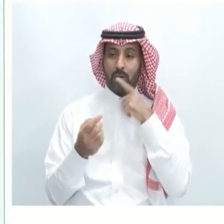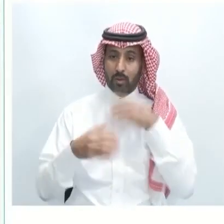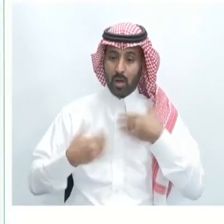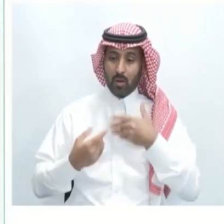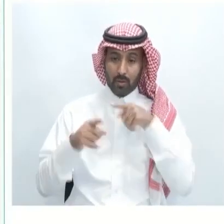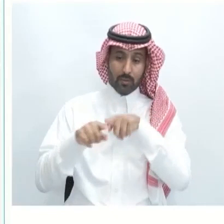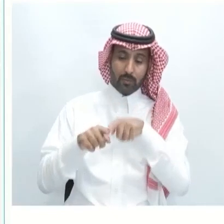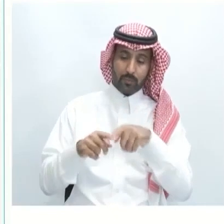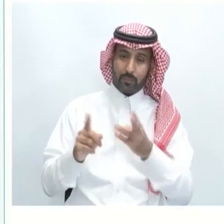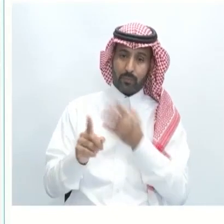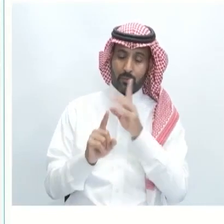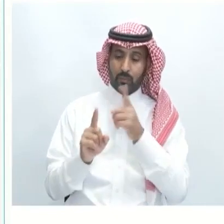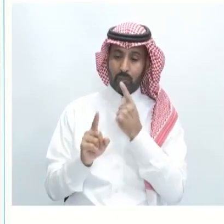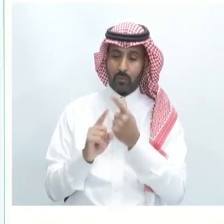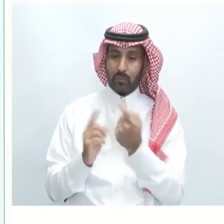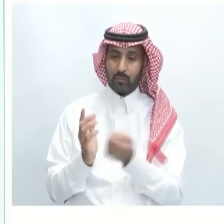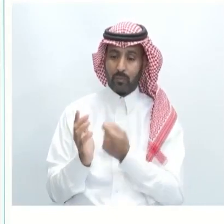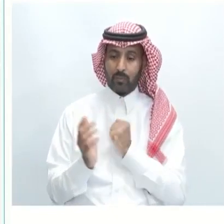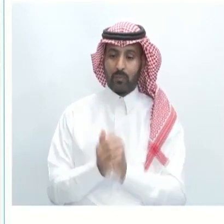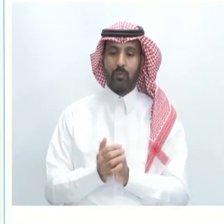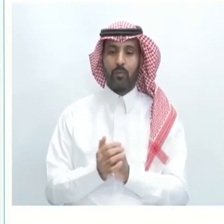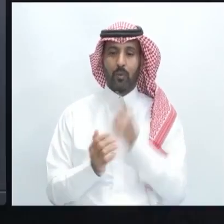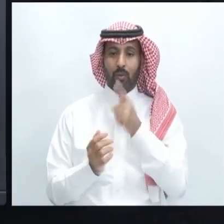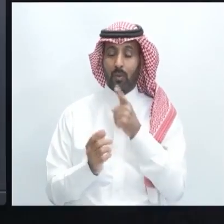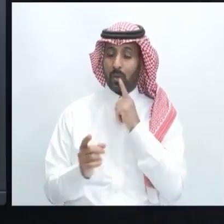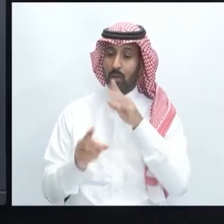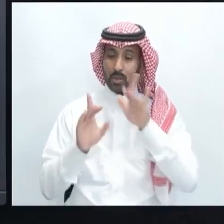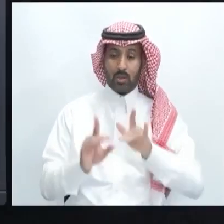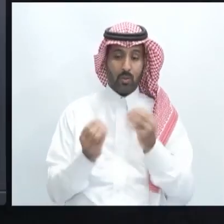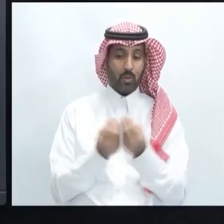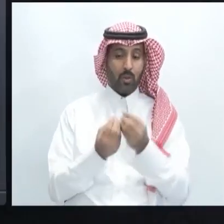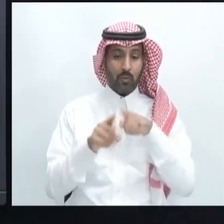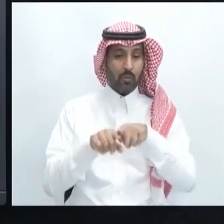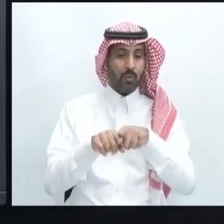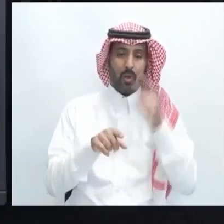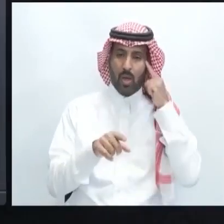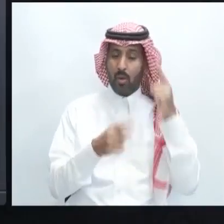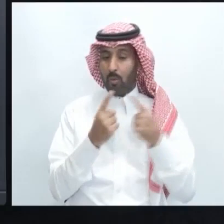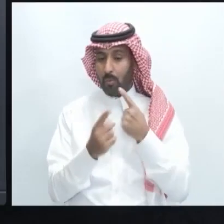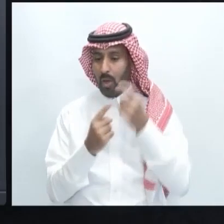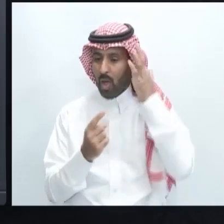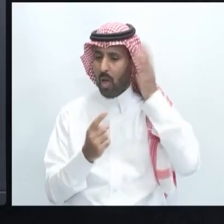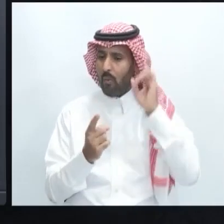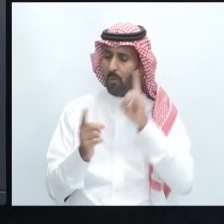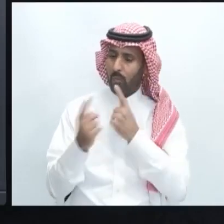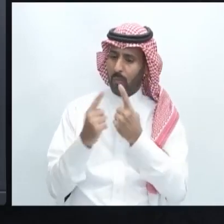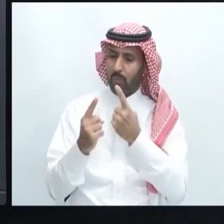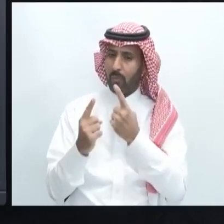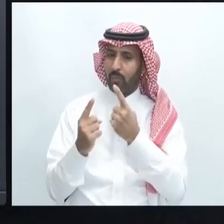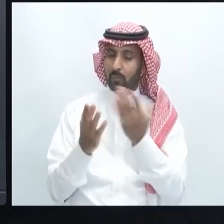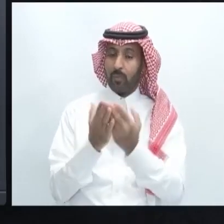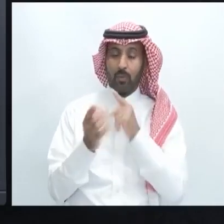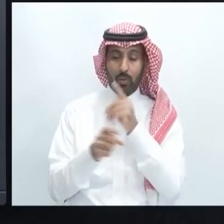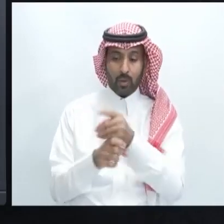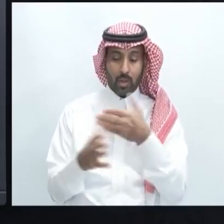or hoaxes you could write about. So you can sit with your friend and try to brainstorm, to bounce ideas from each other